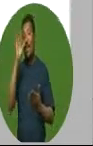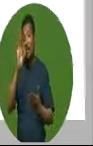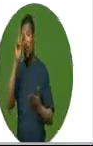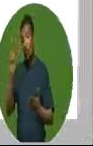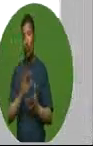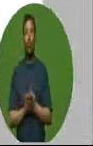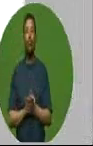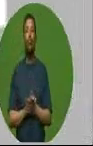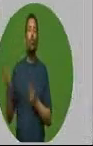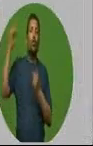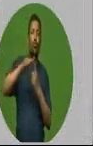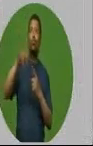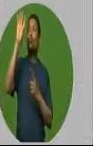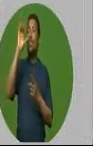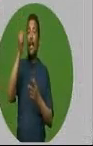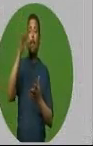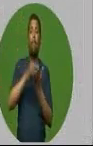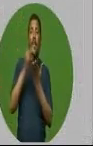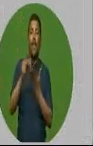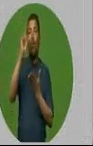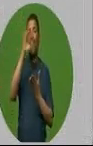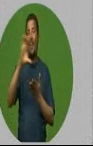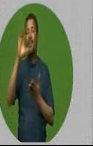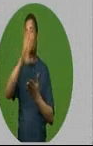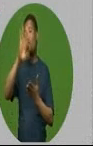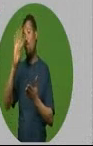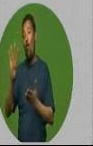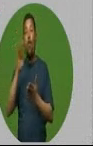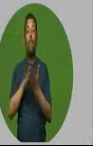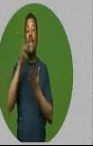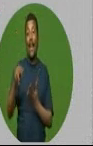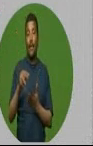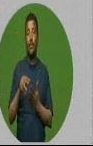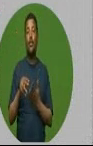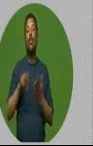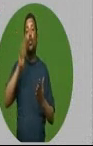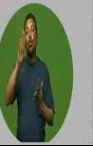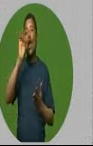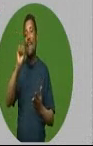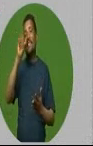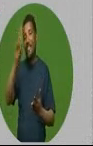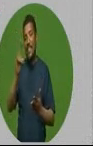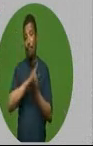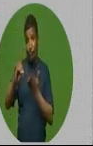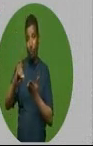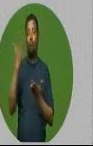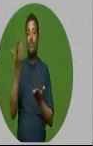1991-92 to 10 billion and 154 million USD in